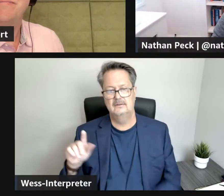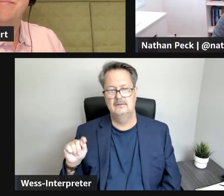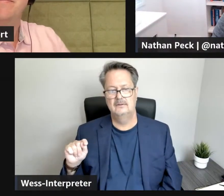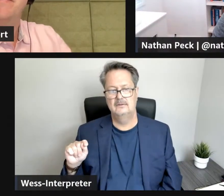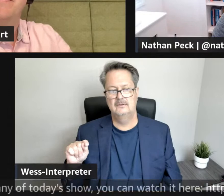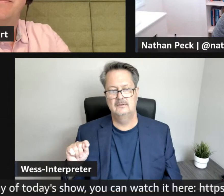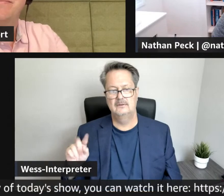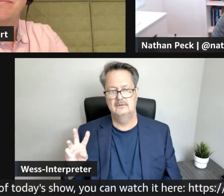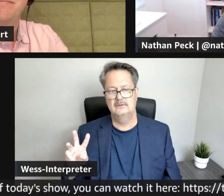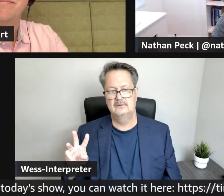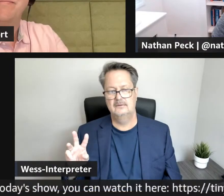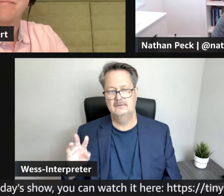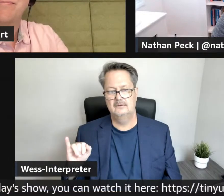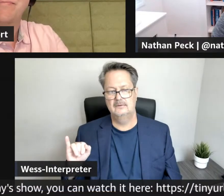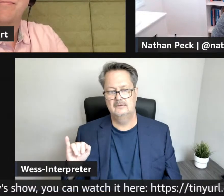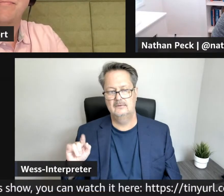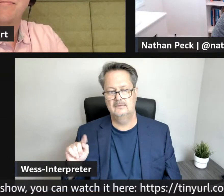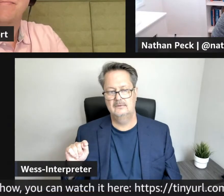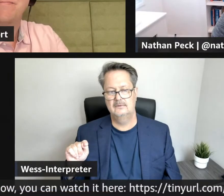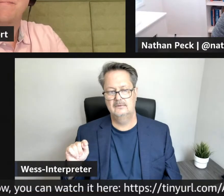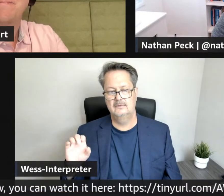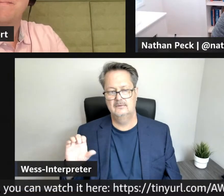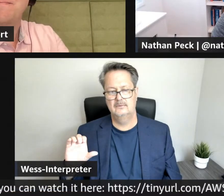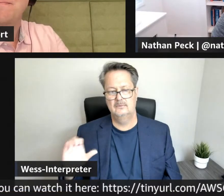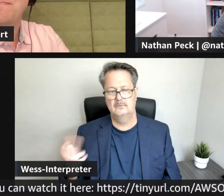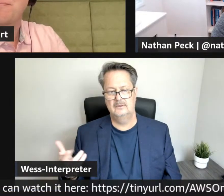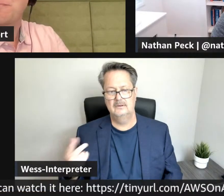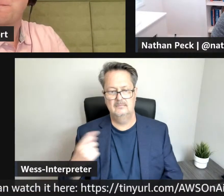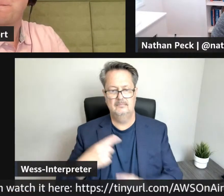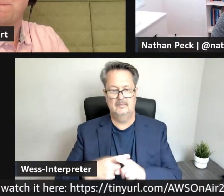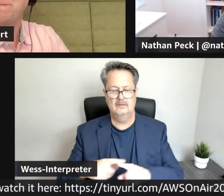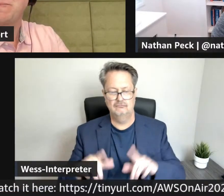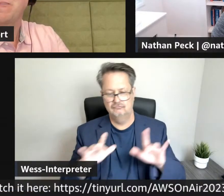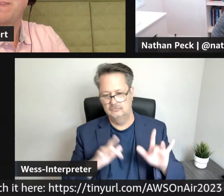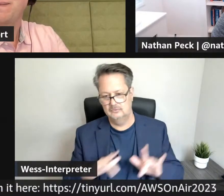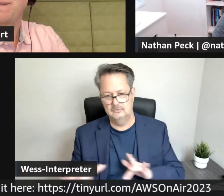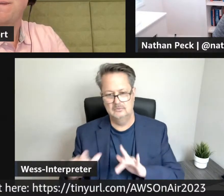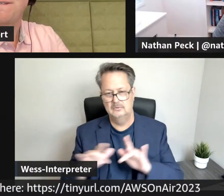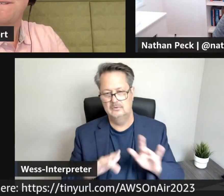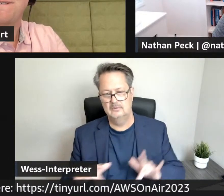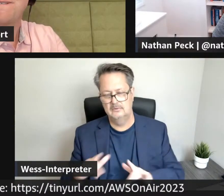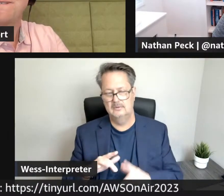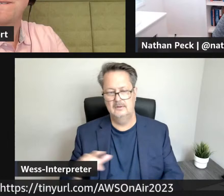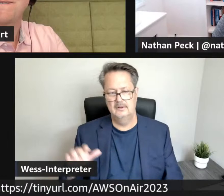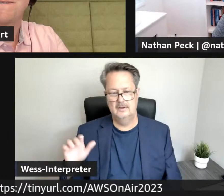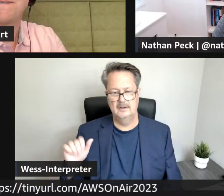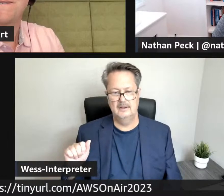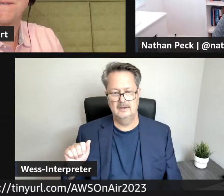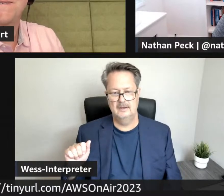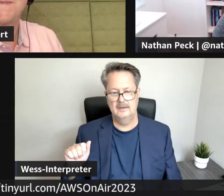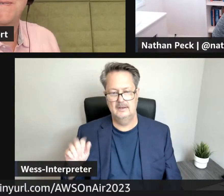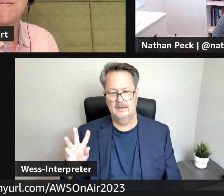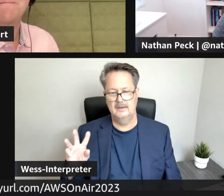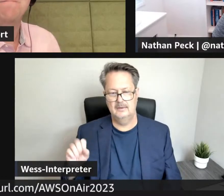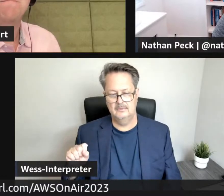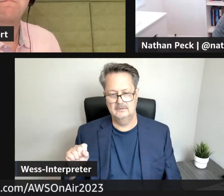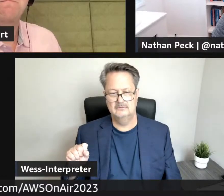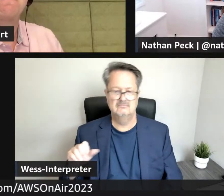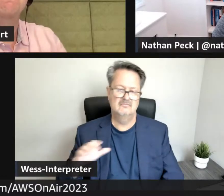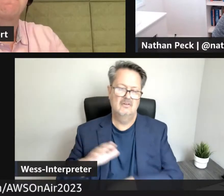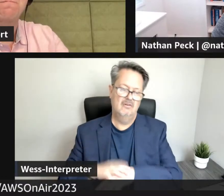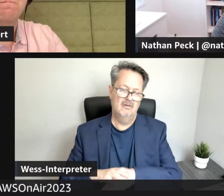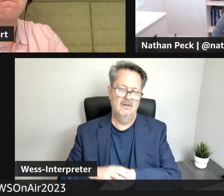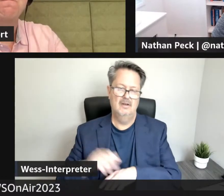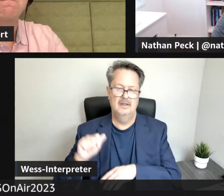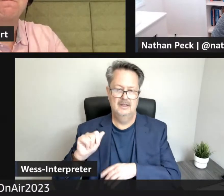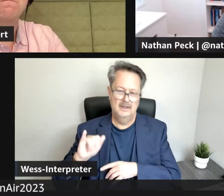well as recorded segments will usually go onto our AWS on Air YouTube channel as well. So